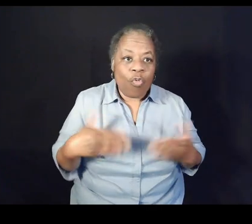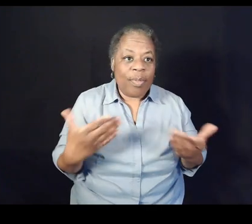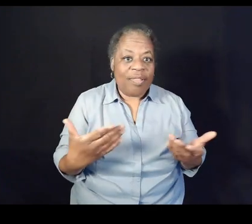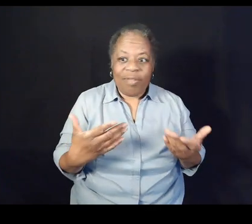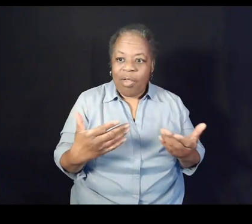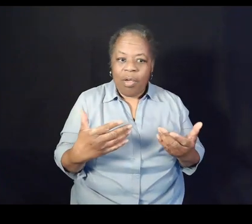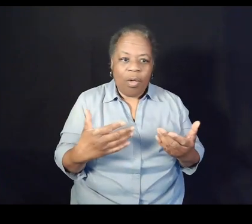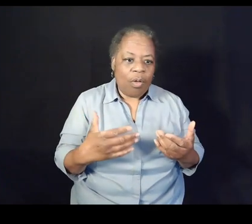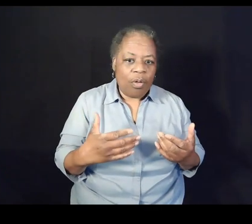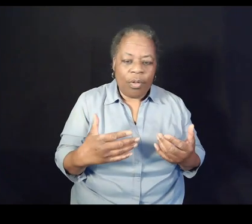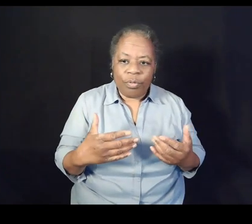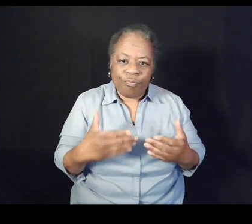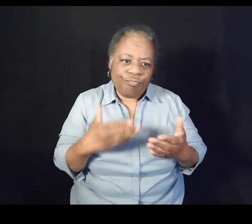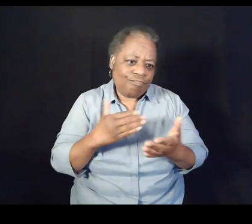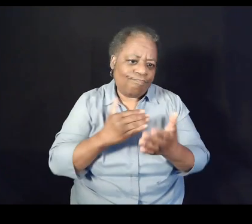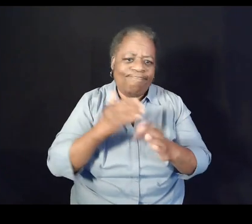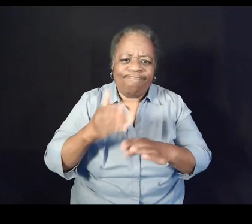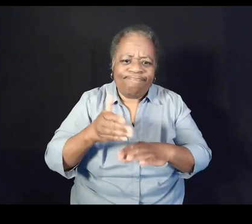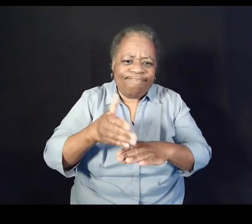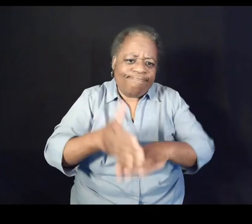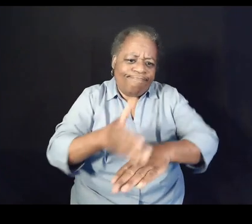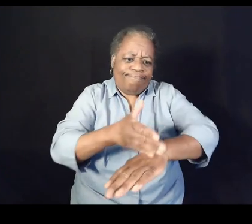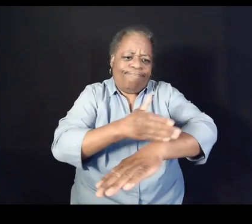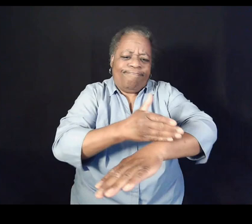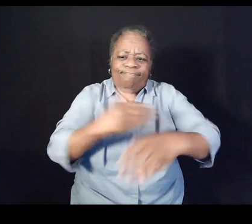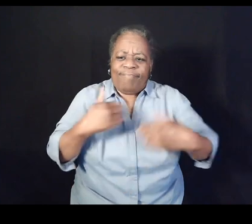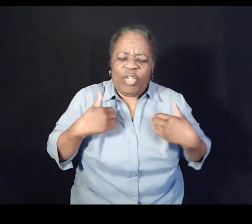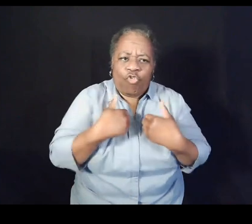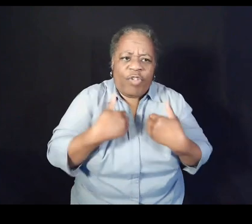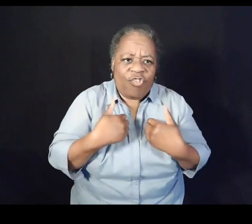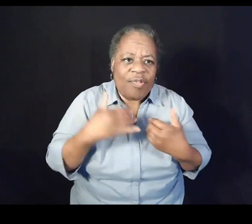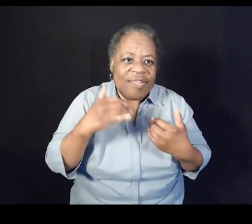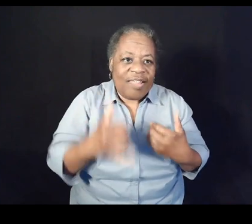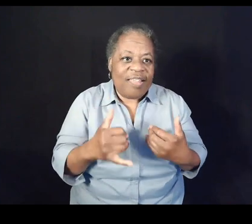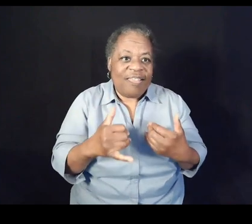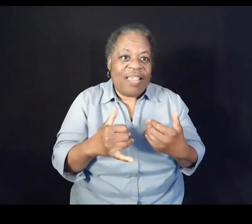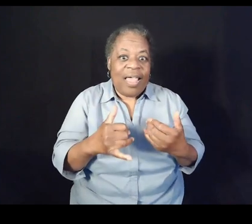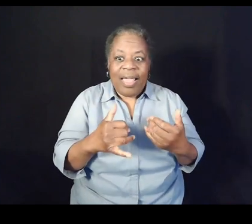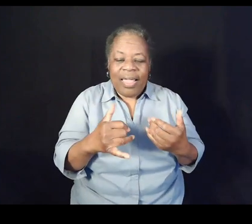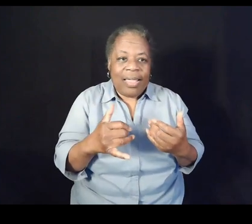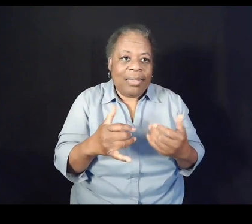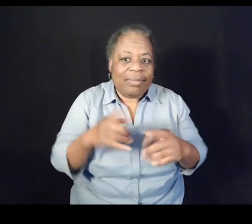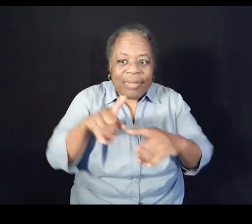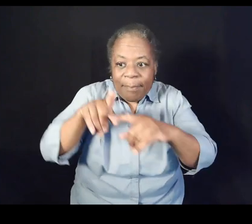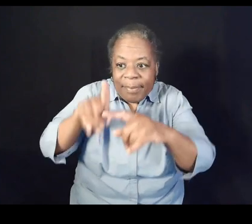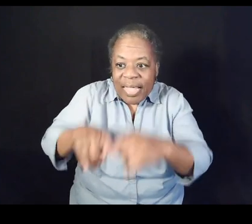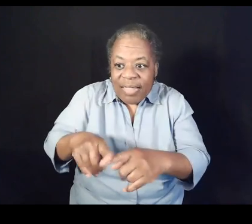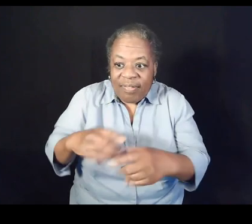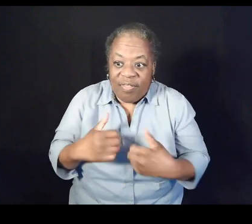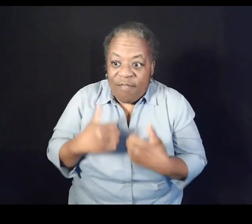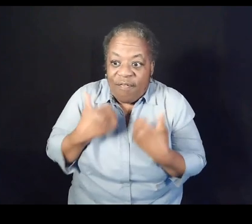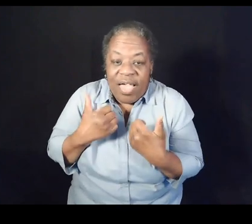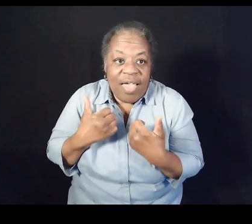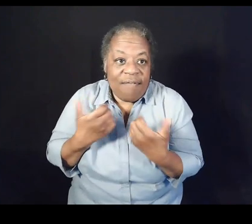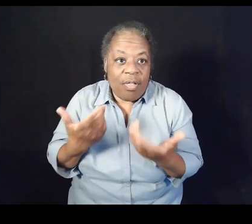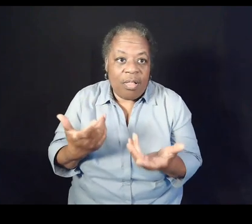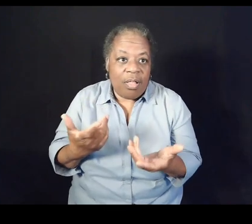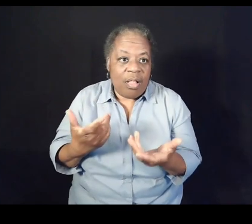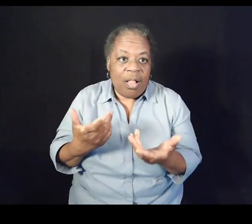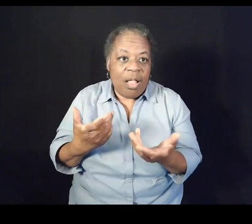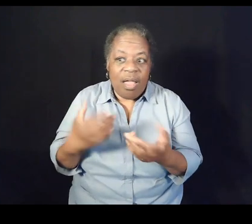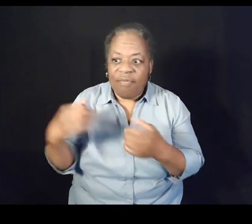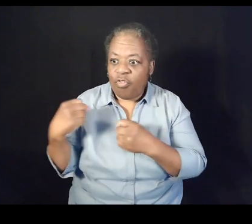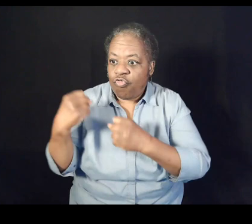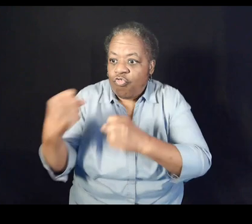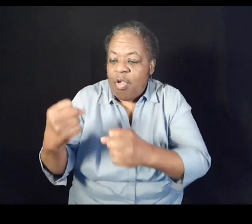creatures, and if that evolution hinges on the survival of the fittest, why should it bother us when